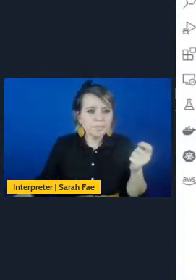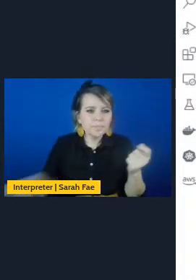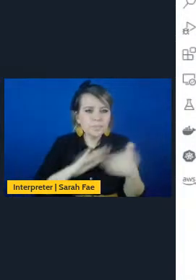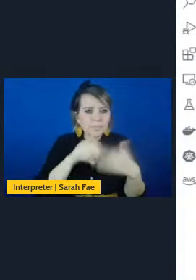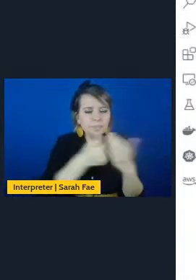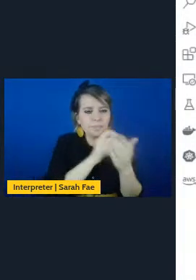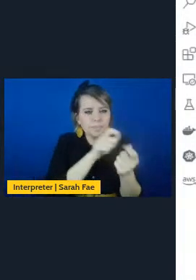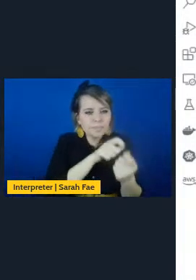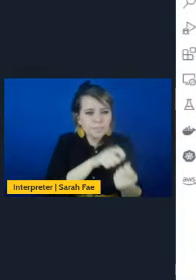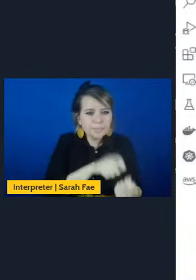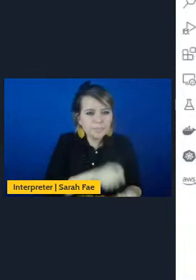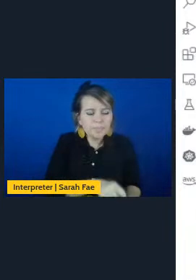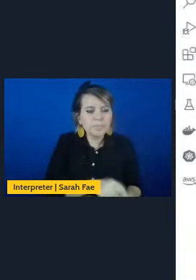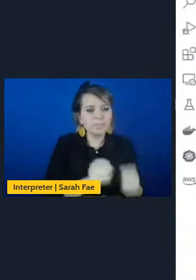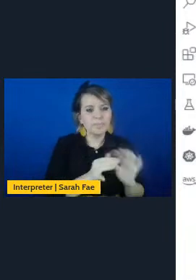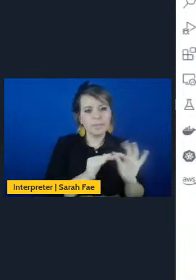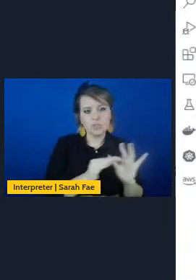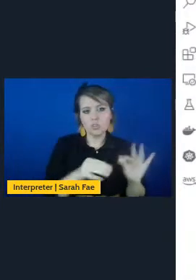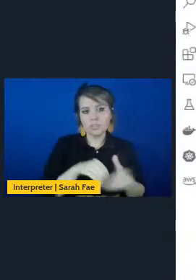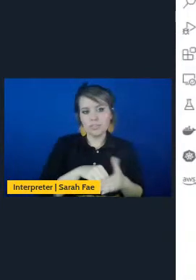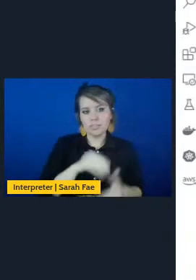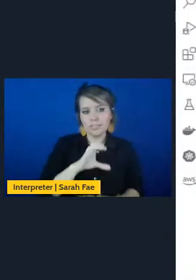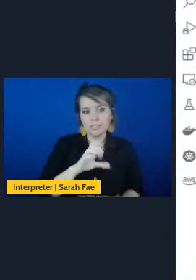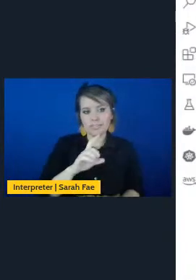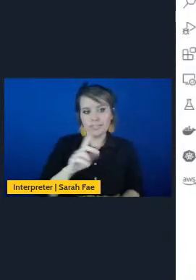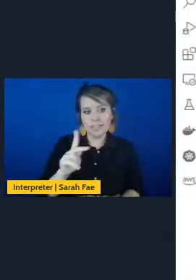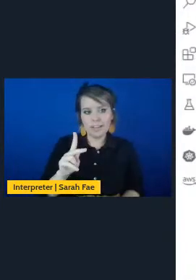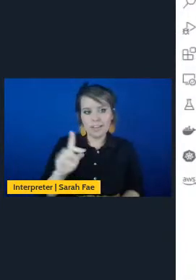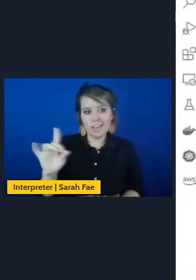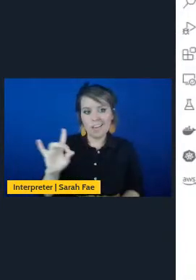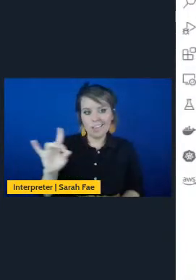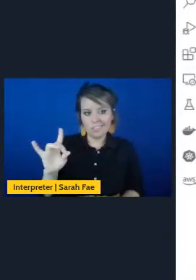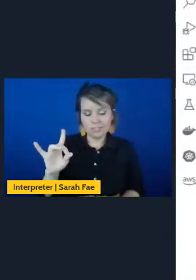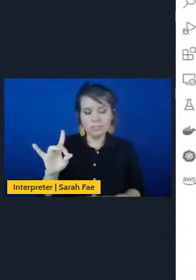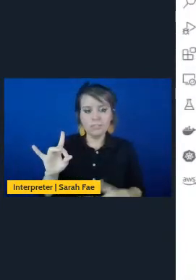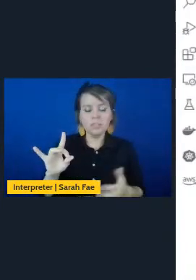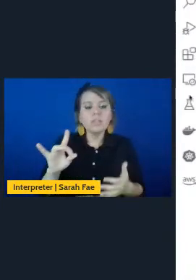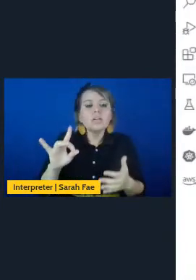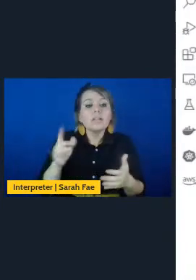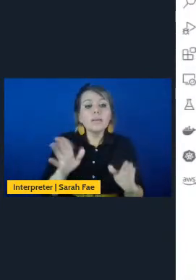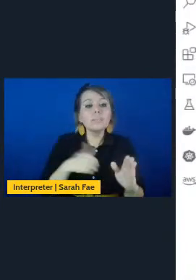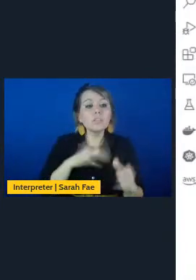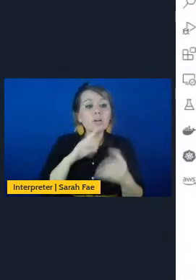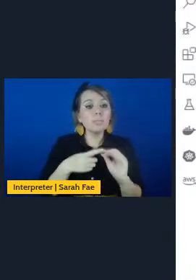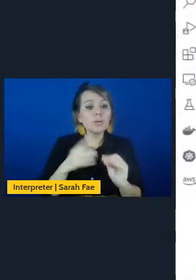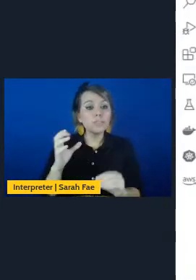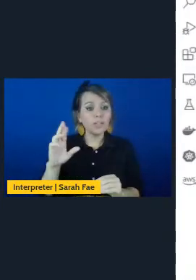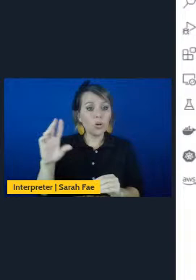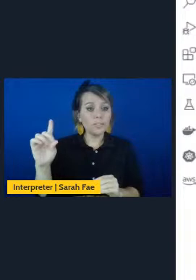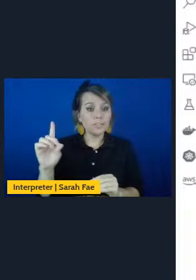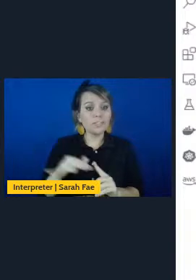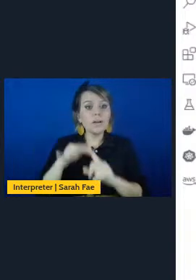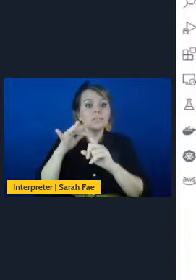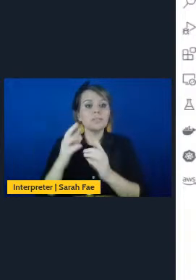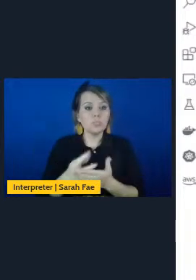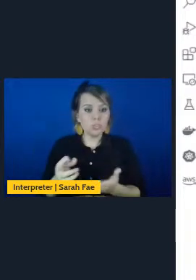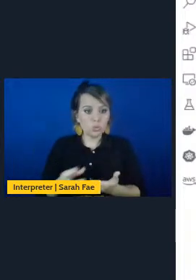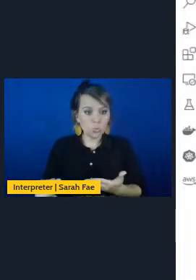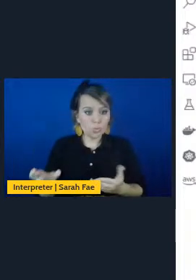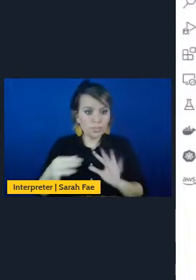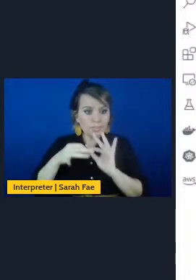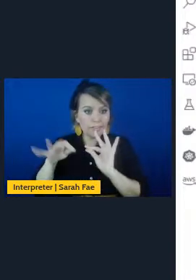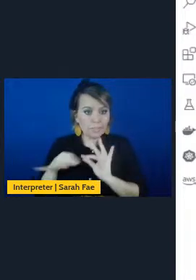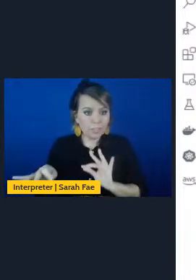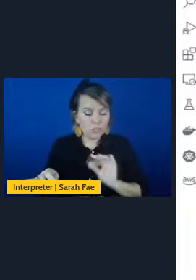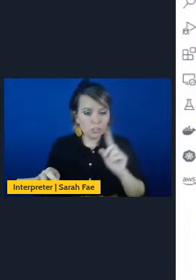like I said, mentioned in the CDK's code itself. Let me talk about the CRDs, or custom resource definition. For that,